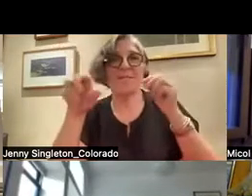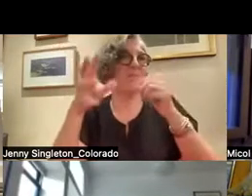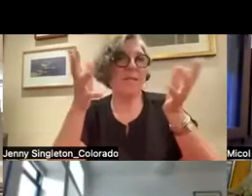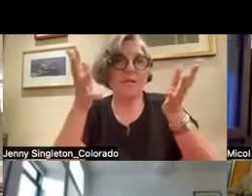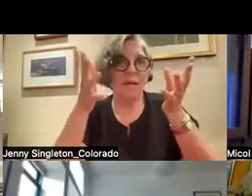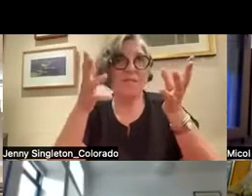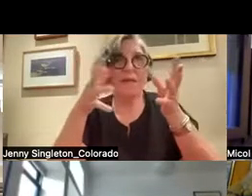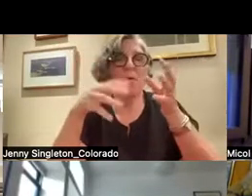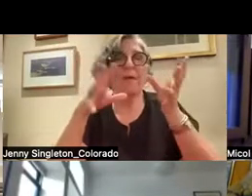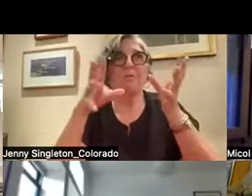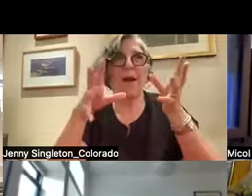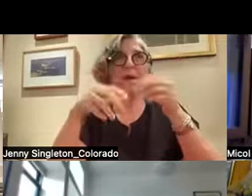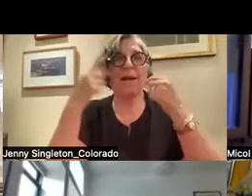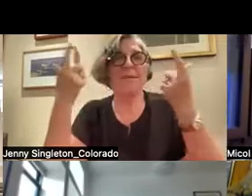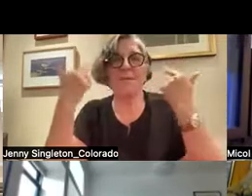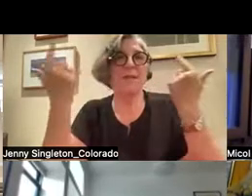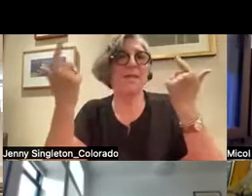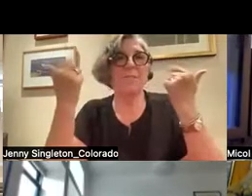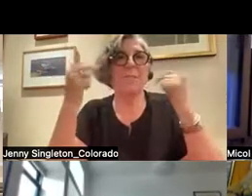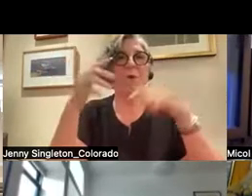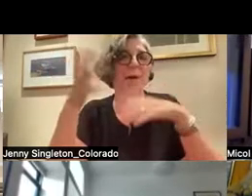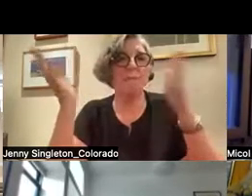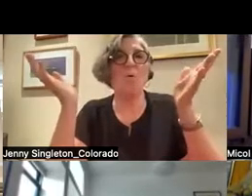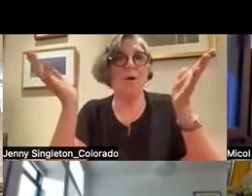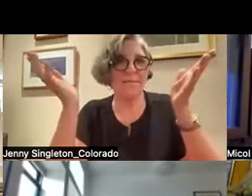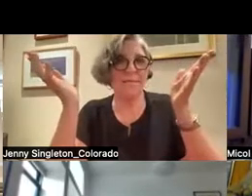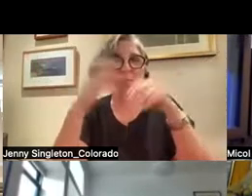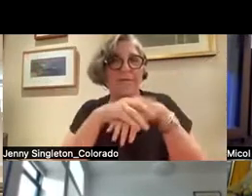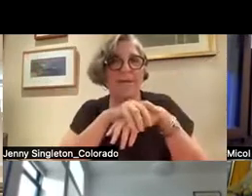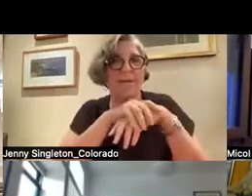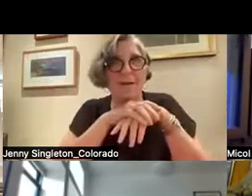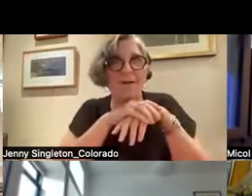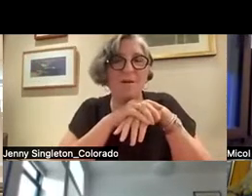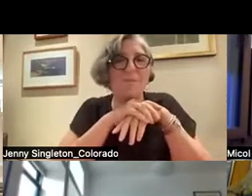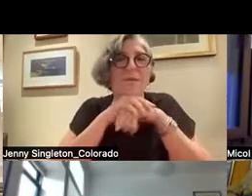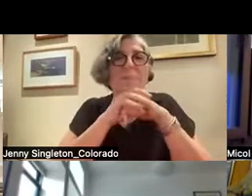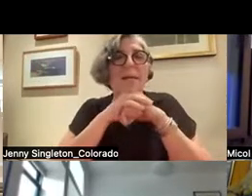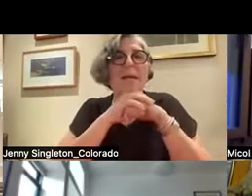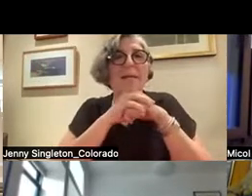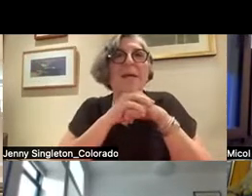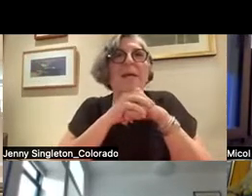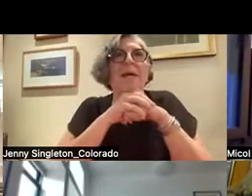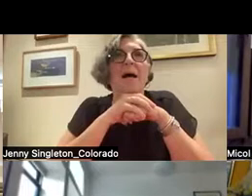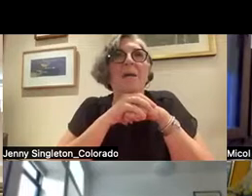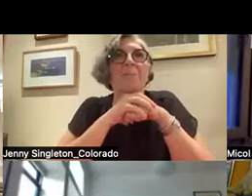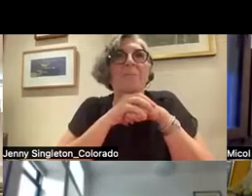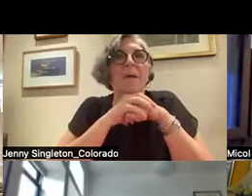process is really, I think, quite rare. I'd have to think a little bit more about more examples. I can't right now off the top of my head.